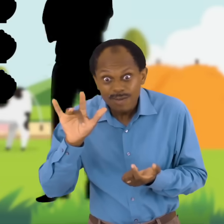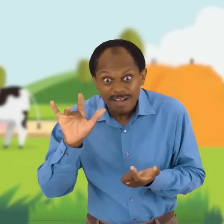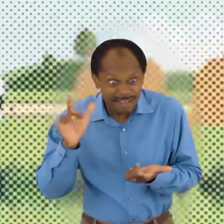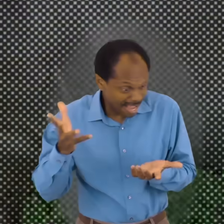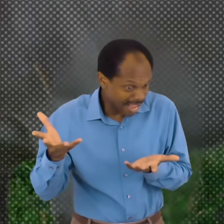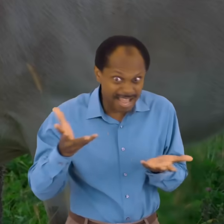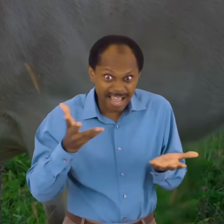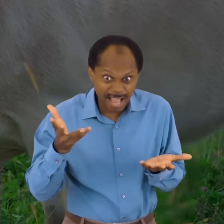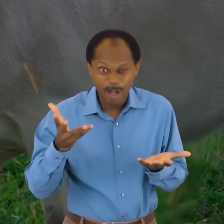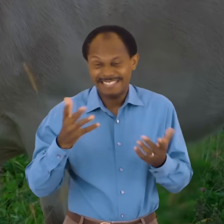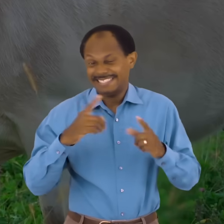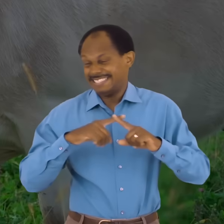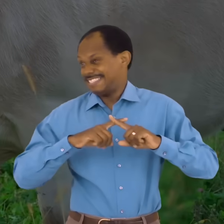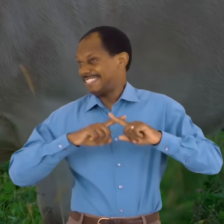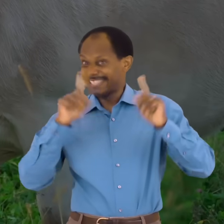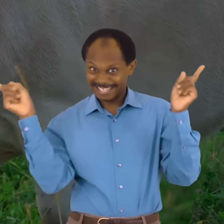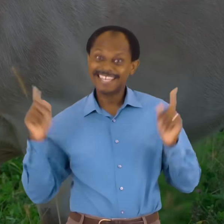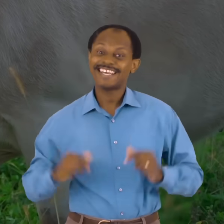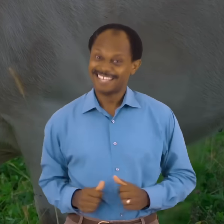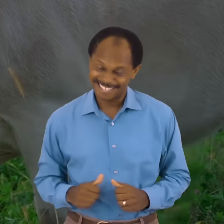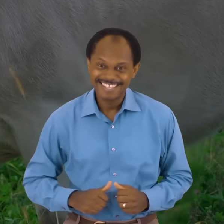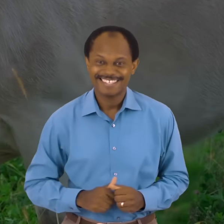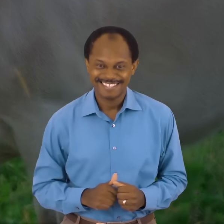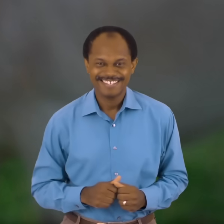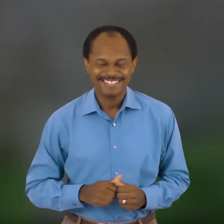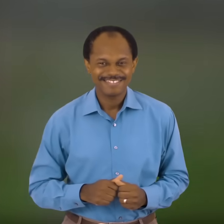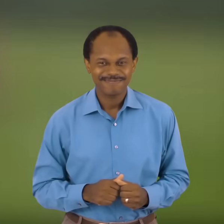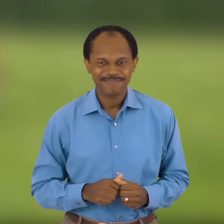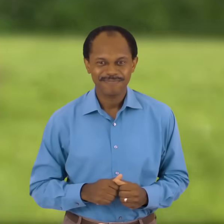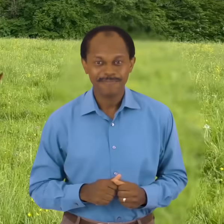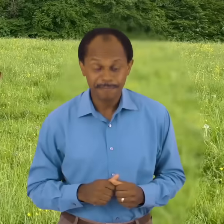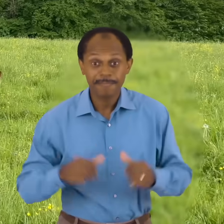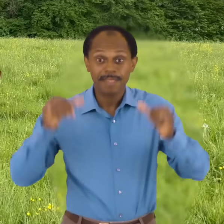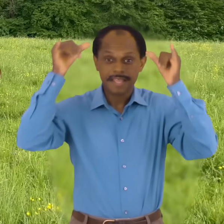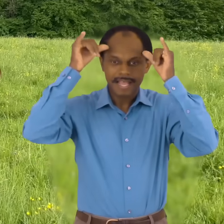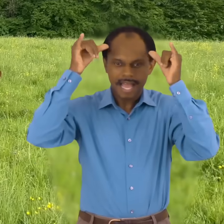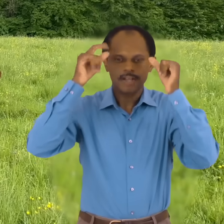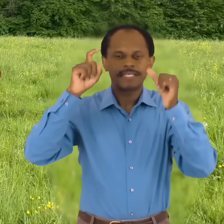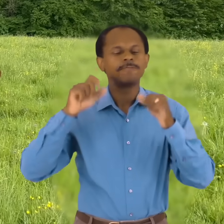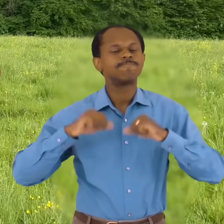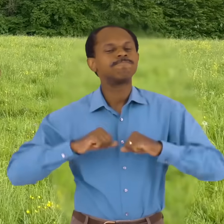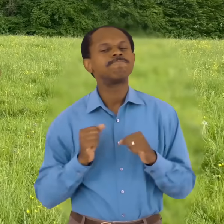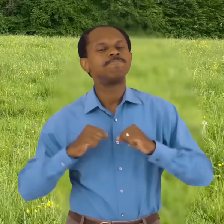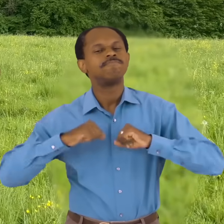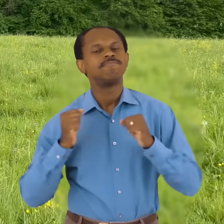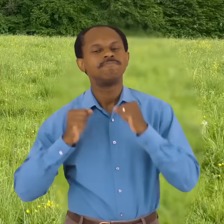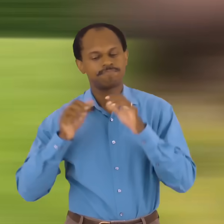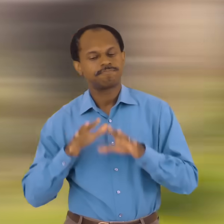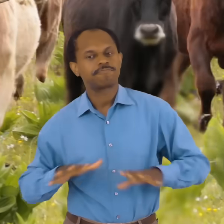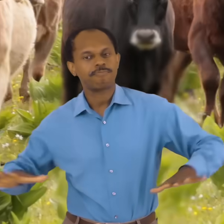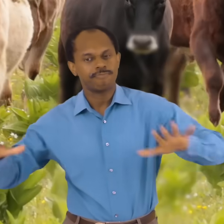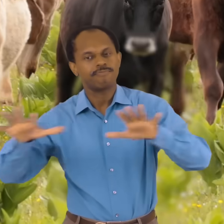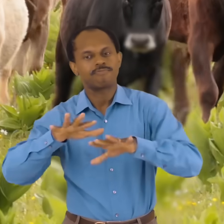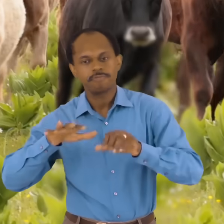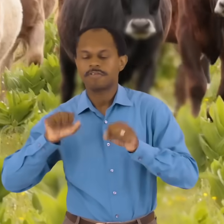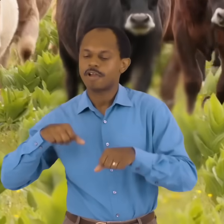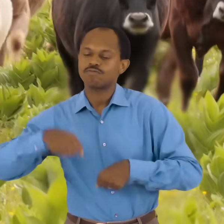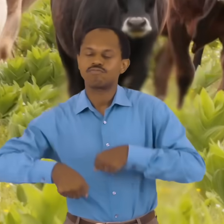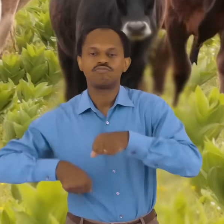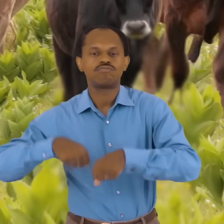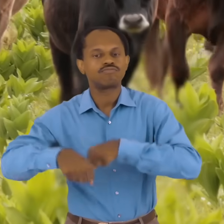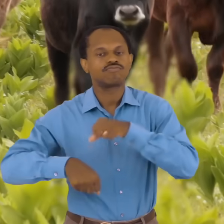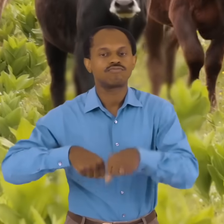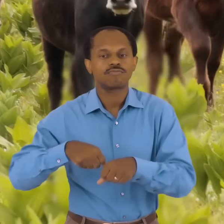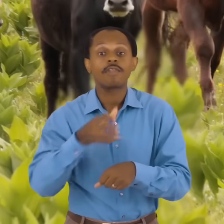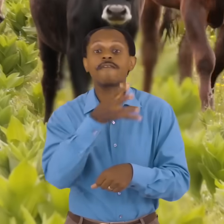talk about a huge difference cows need lots of space to walk around which is